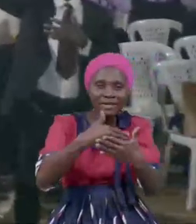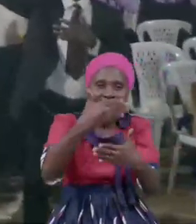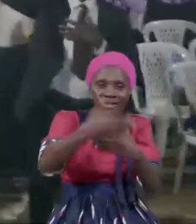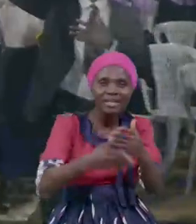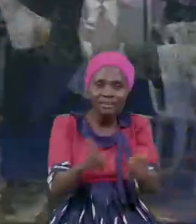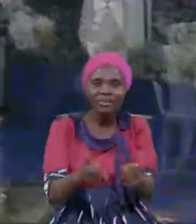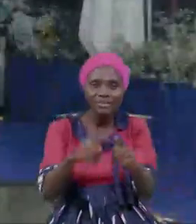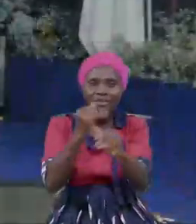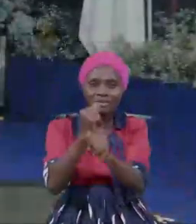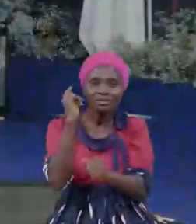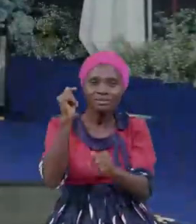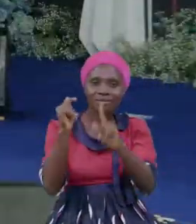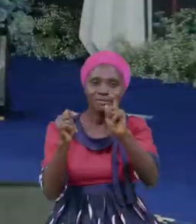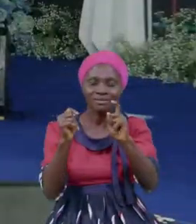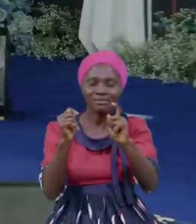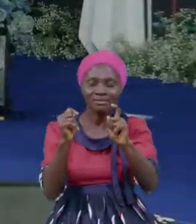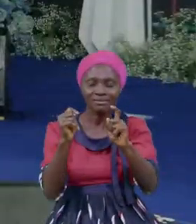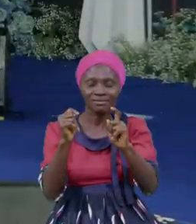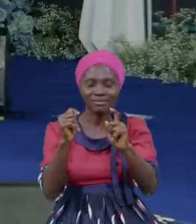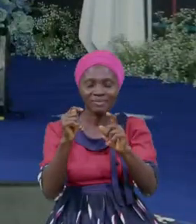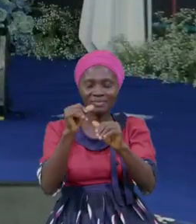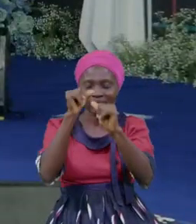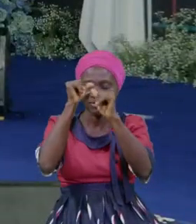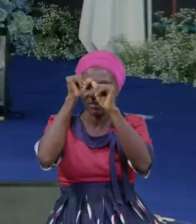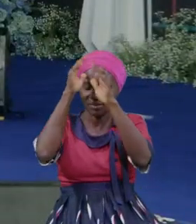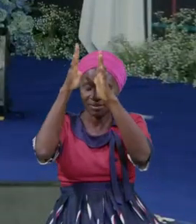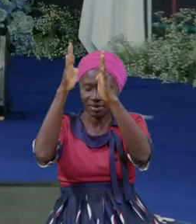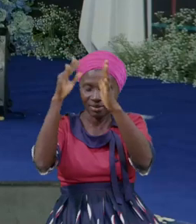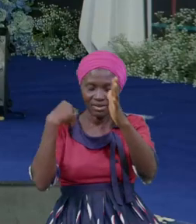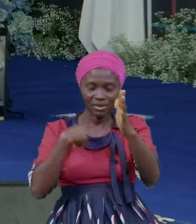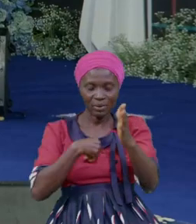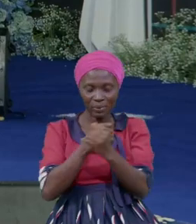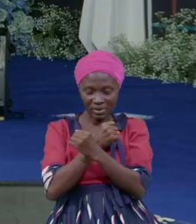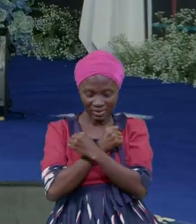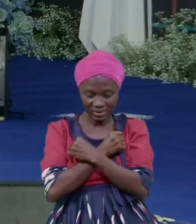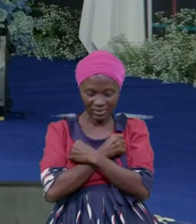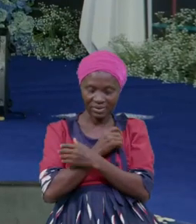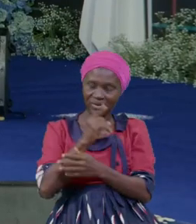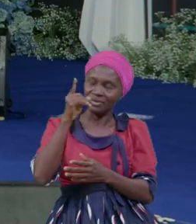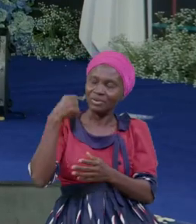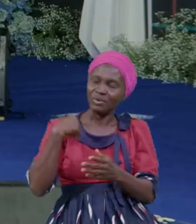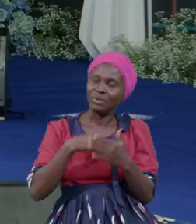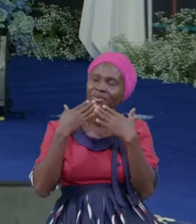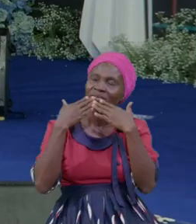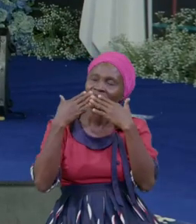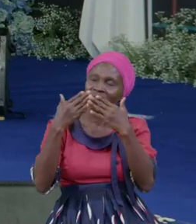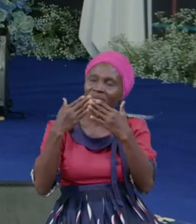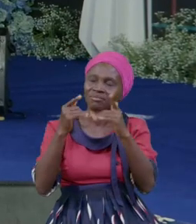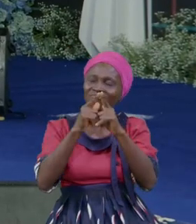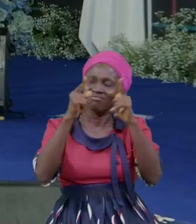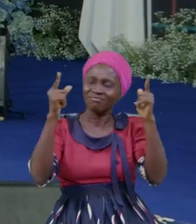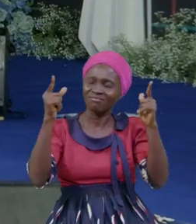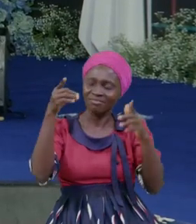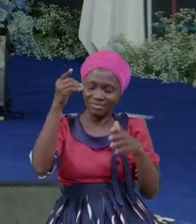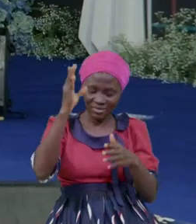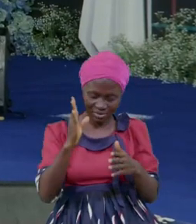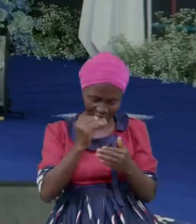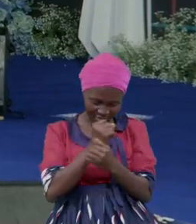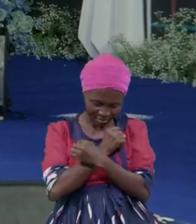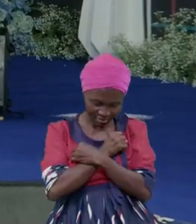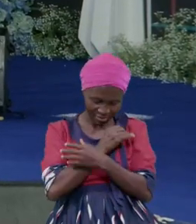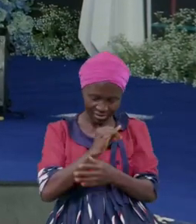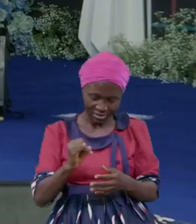Father, we love you and we thank you. Great God, loving God,